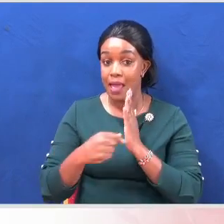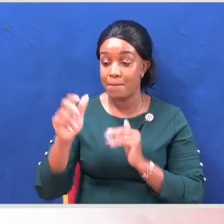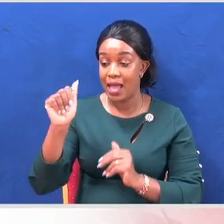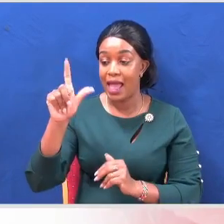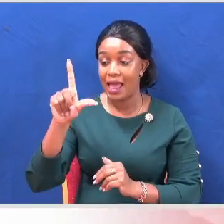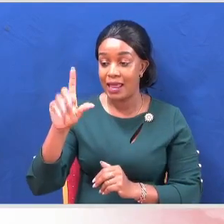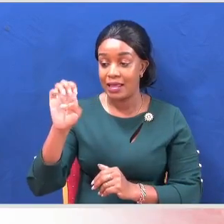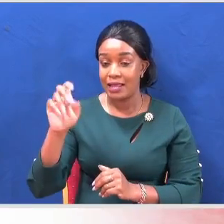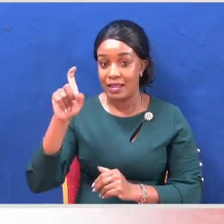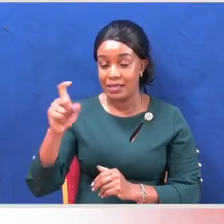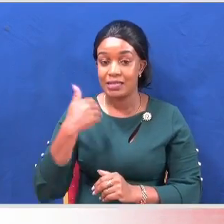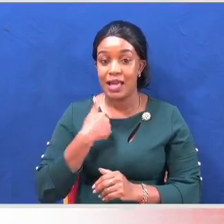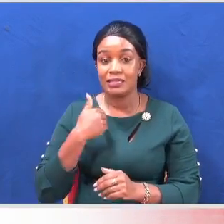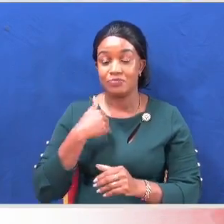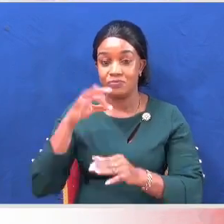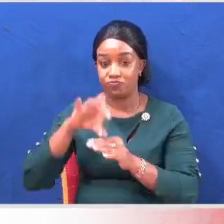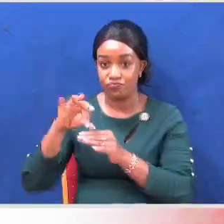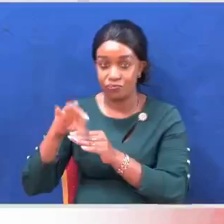MCA. Nzuki garnered